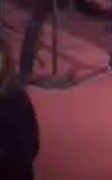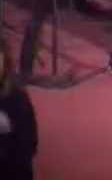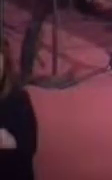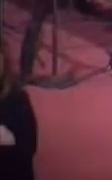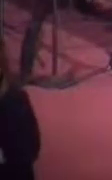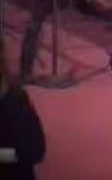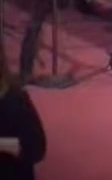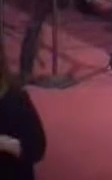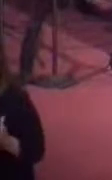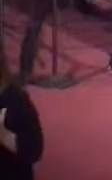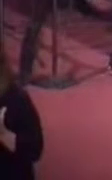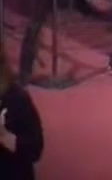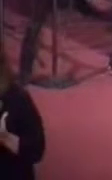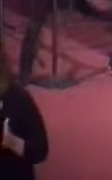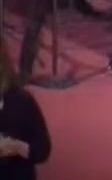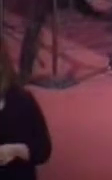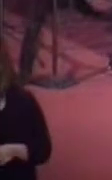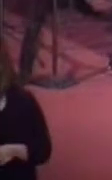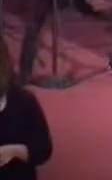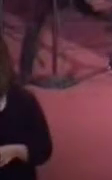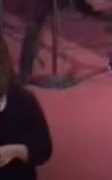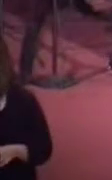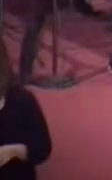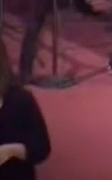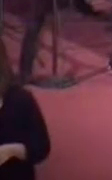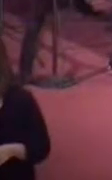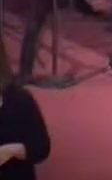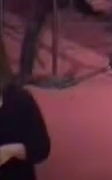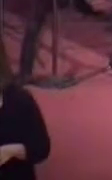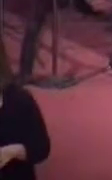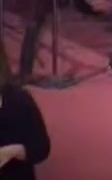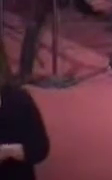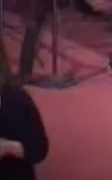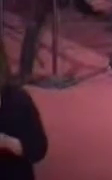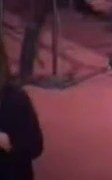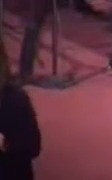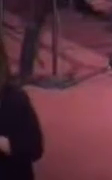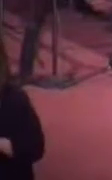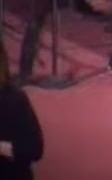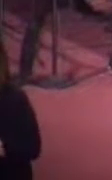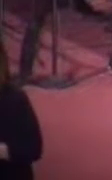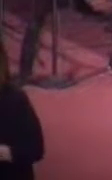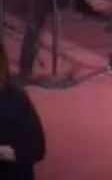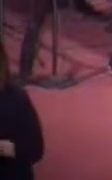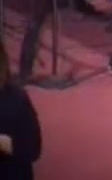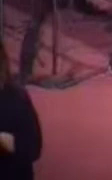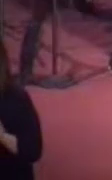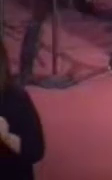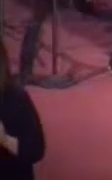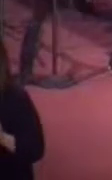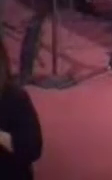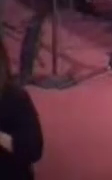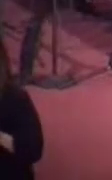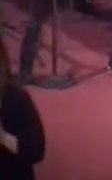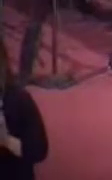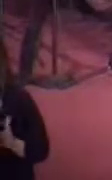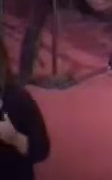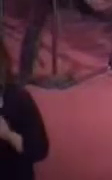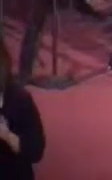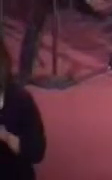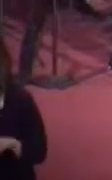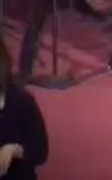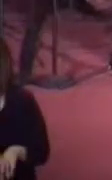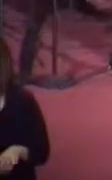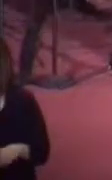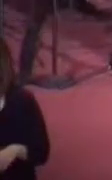Remember, the law of the Persians and the Medes. They'd kill you that very day if you were a lawbreaker, because they didn't want rebellion. And so if you can